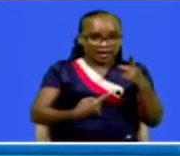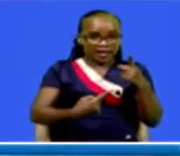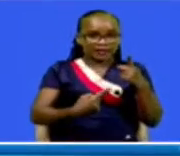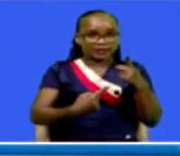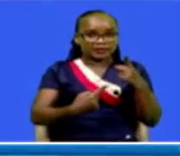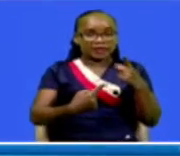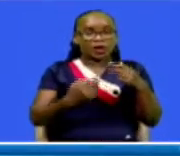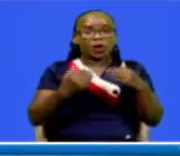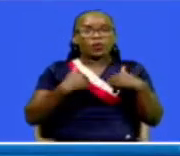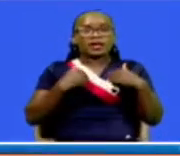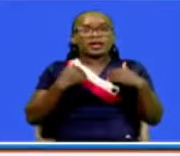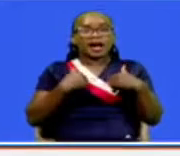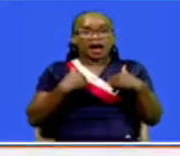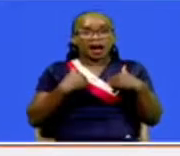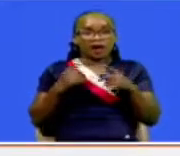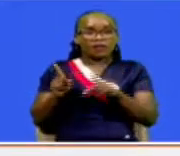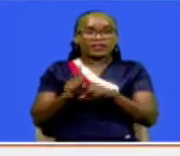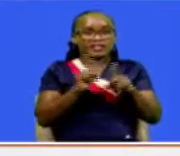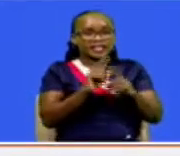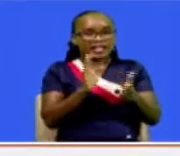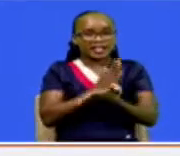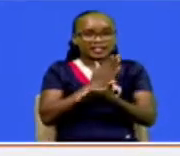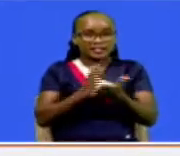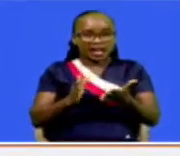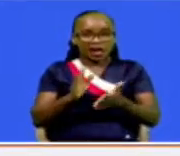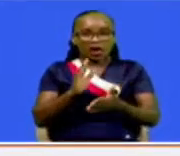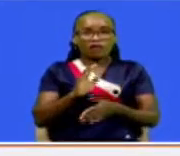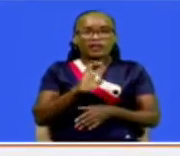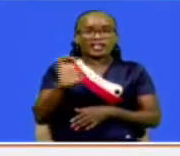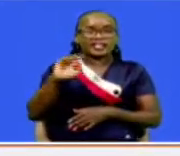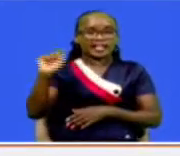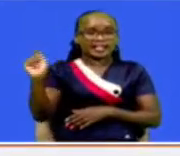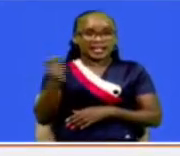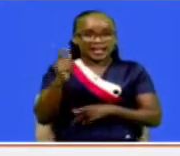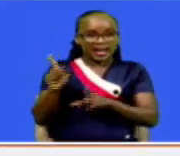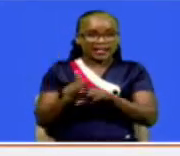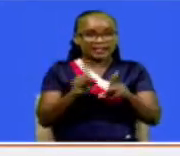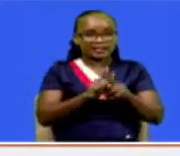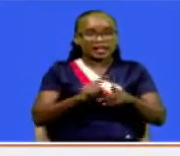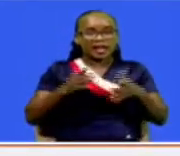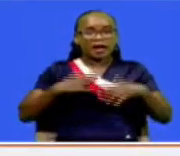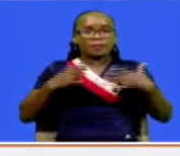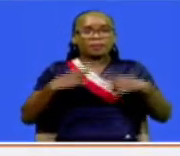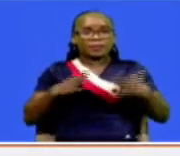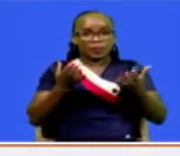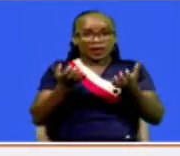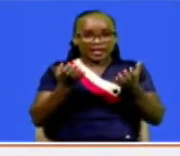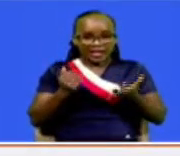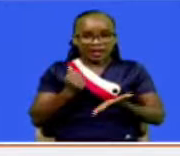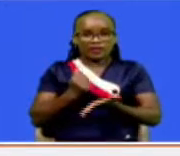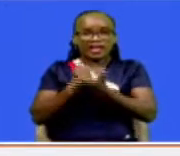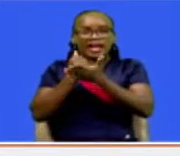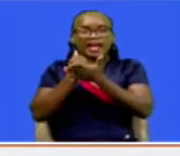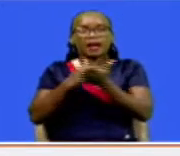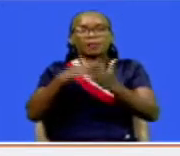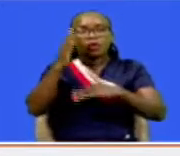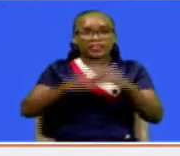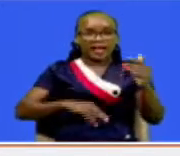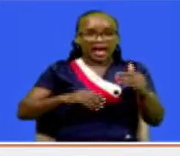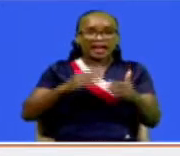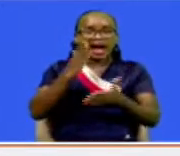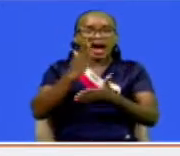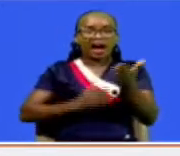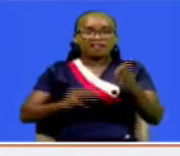drop of rainfall has fallen in some parts of northeastern Kenya. Around 4 million people are in urgent need of aid, and more than